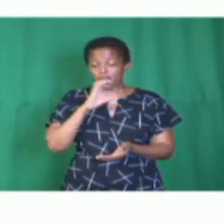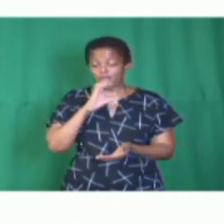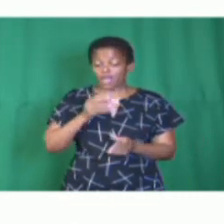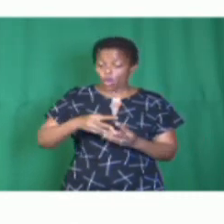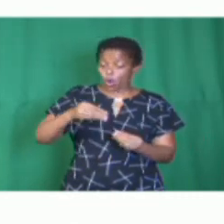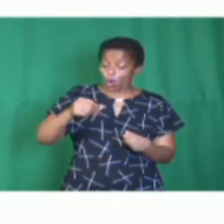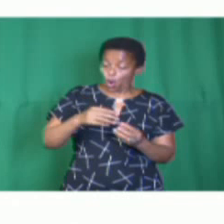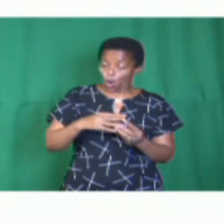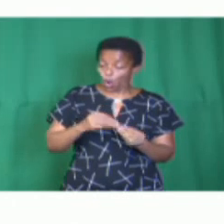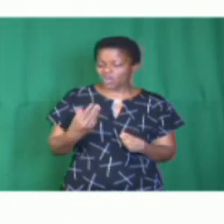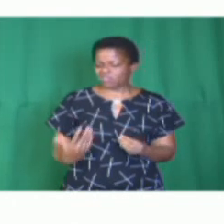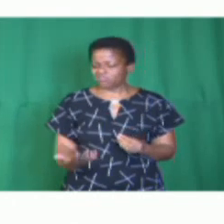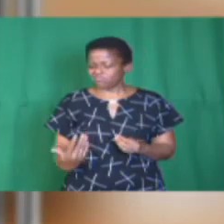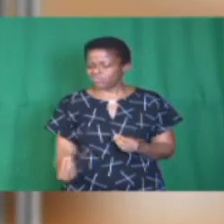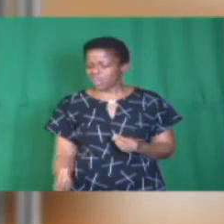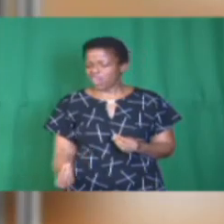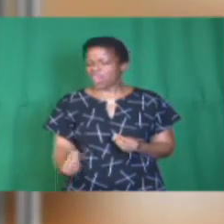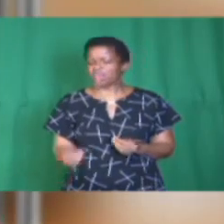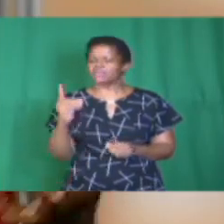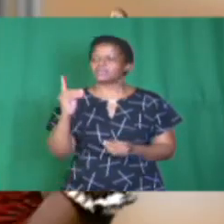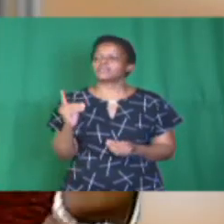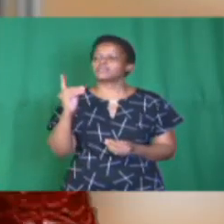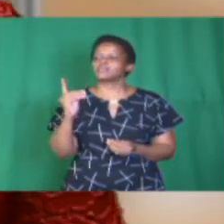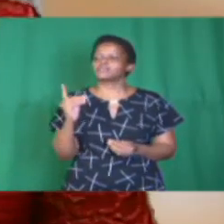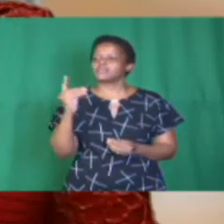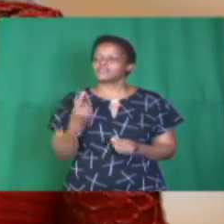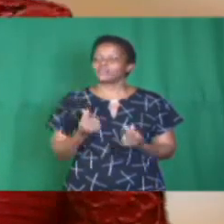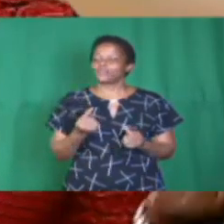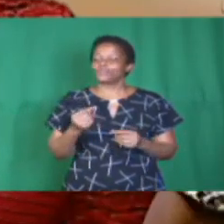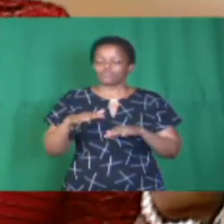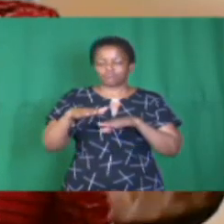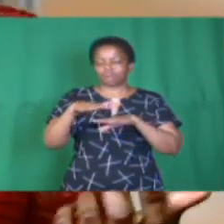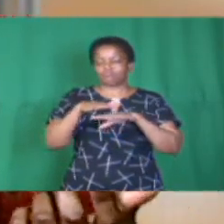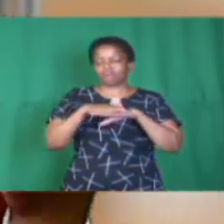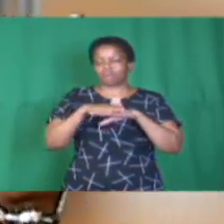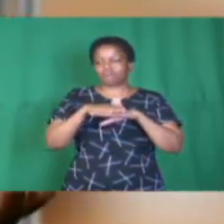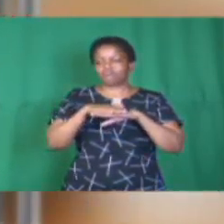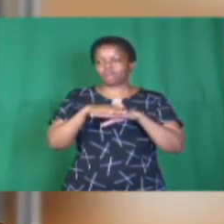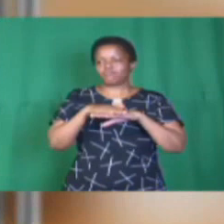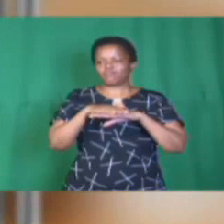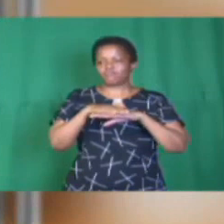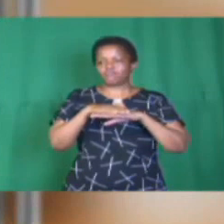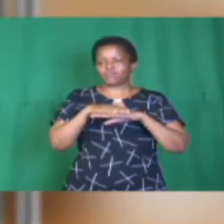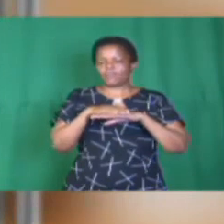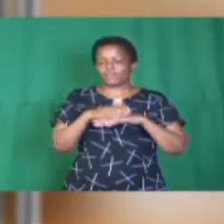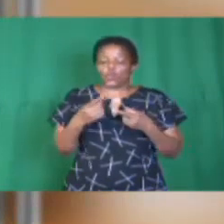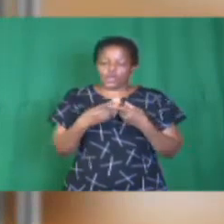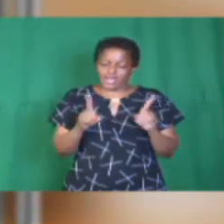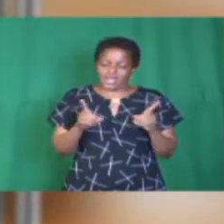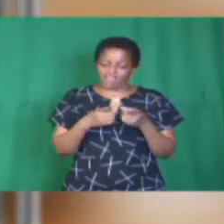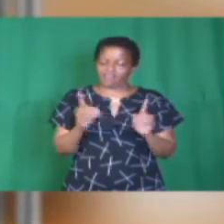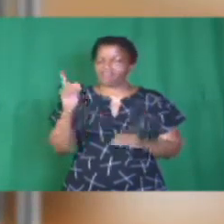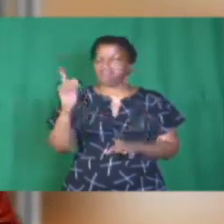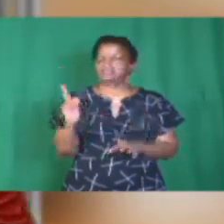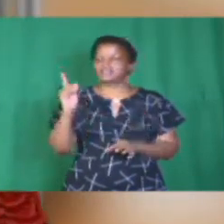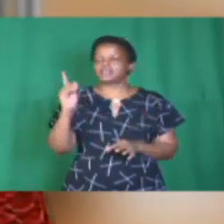water, therefore it will float on top. So we have said that they must have different densities. So